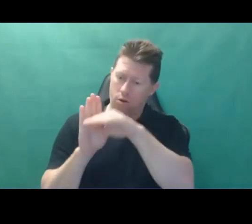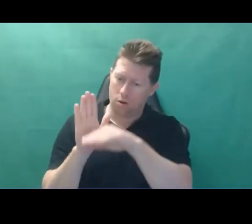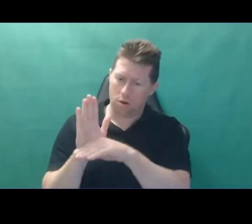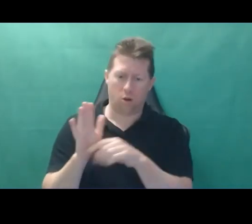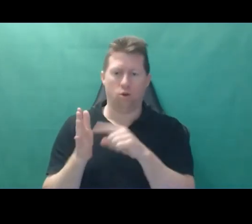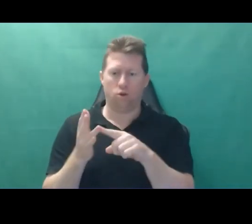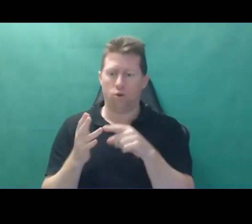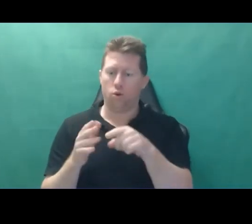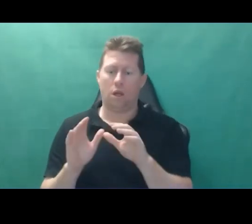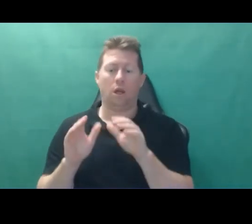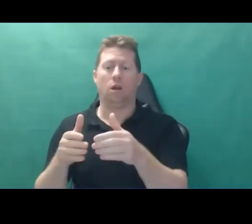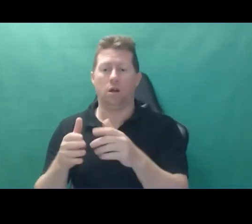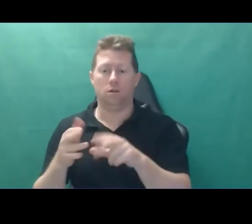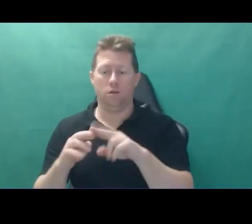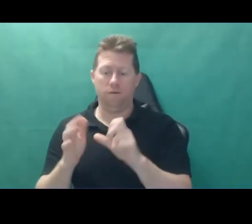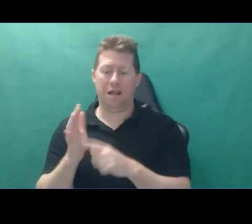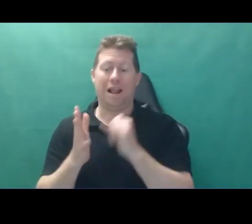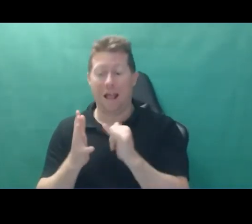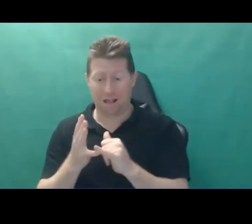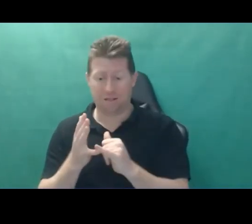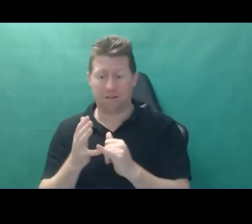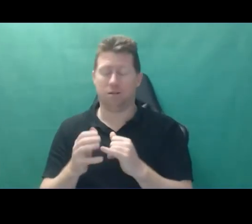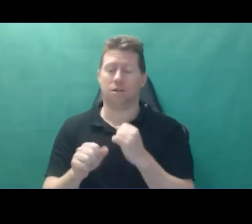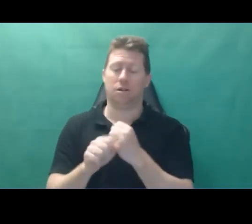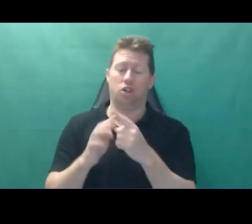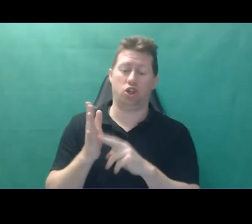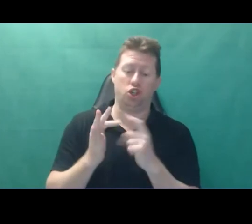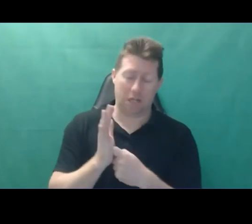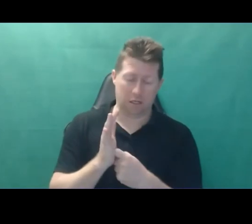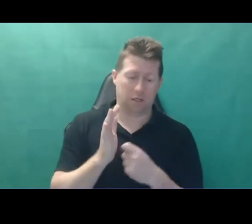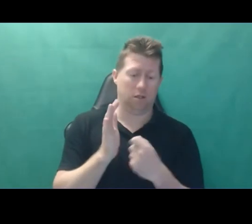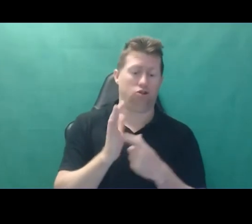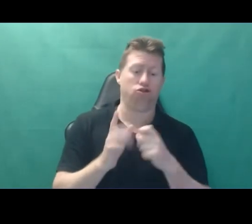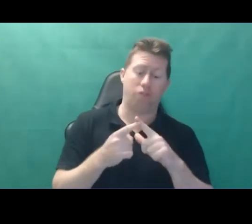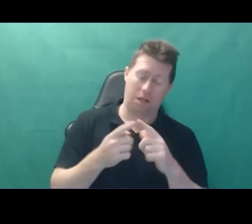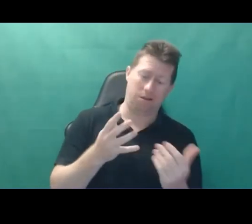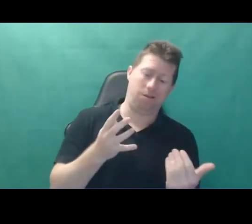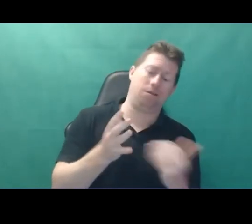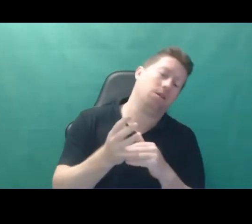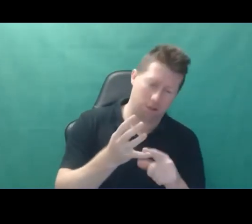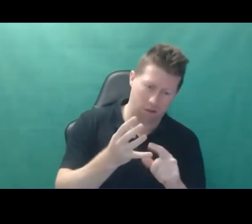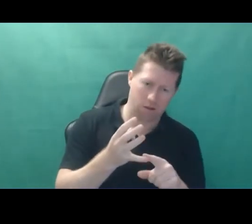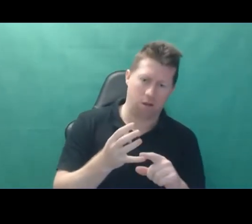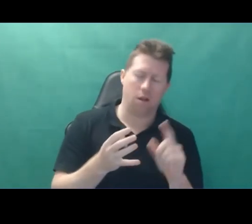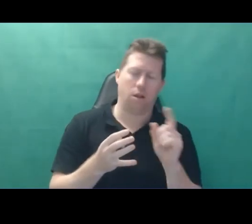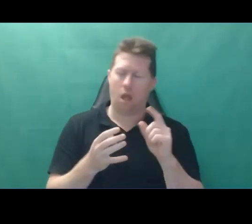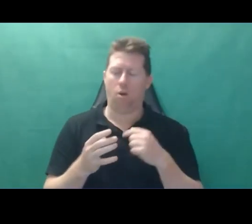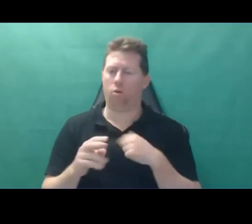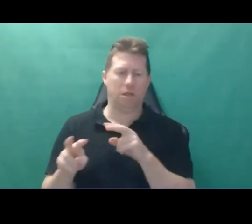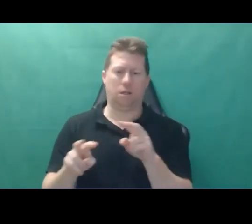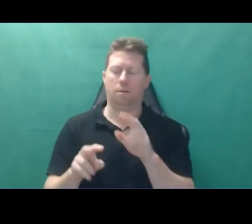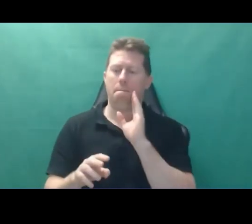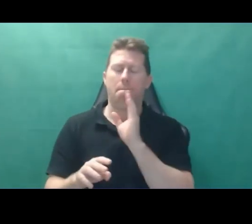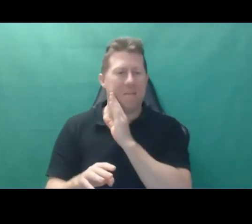of class, gender, race, et cetera, and will augment the insights of the social model of disability.